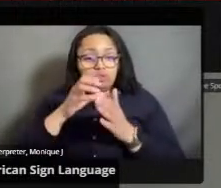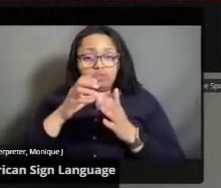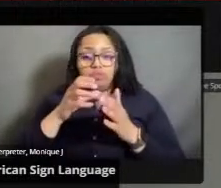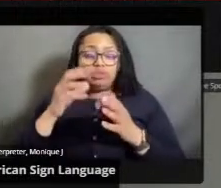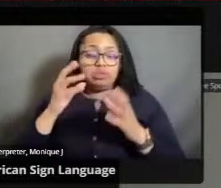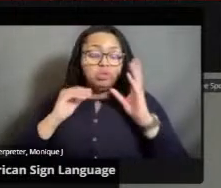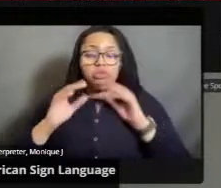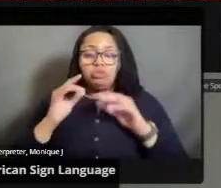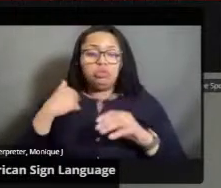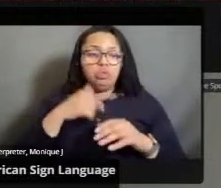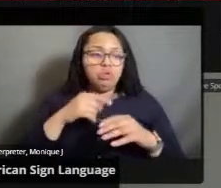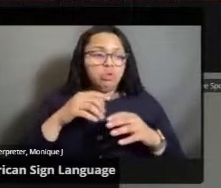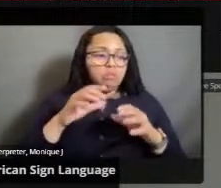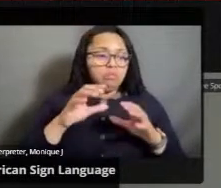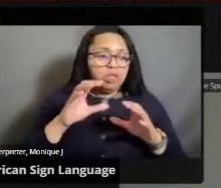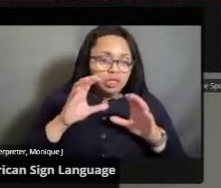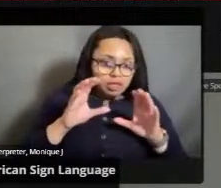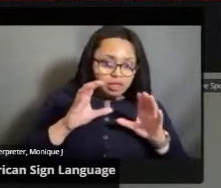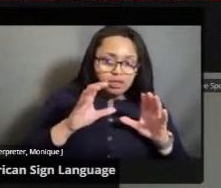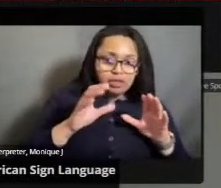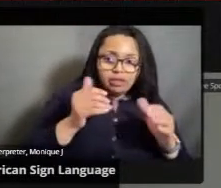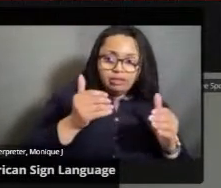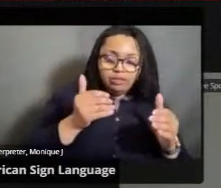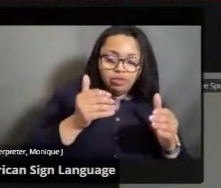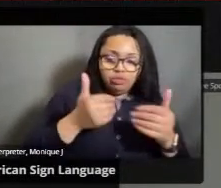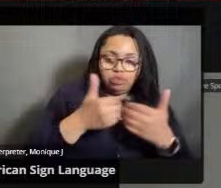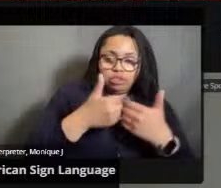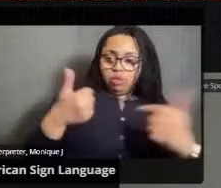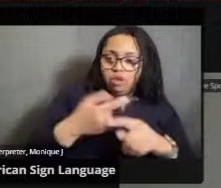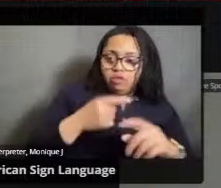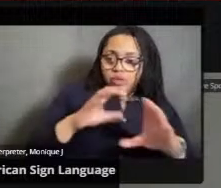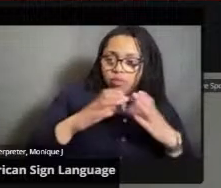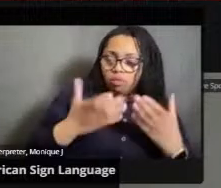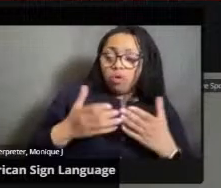that the city can be eradicated in the shortest possible time.